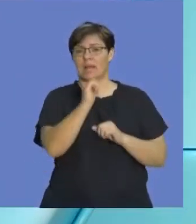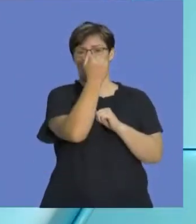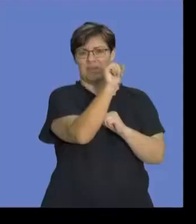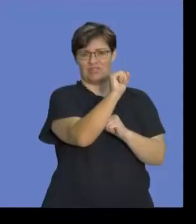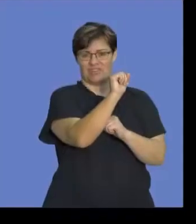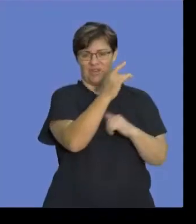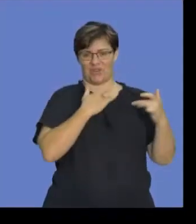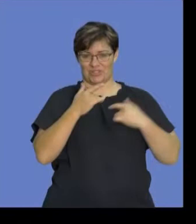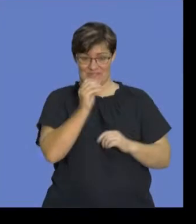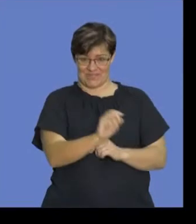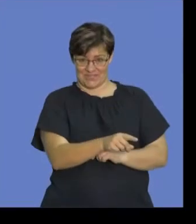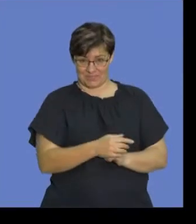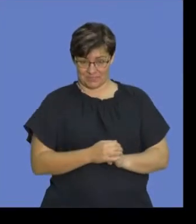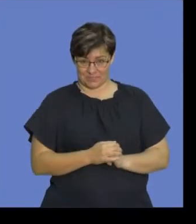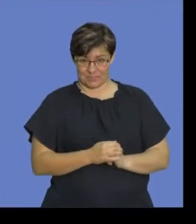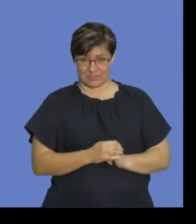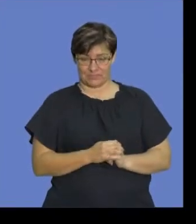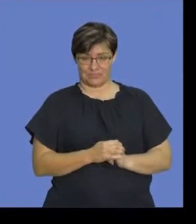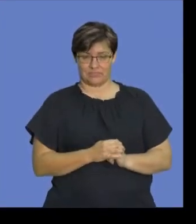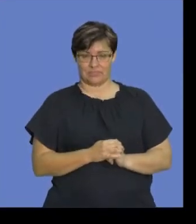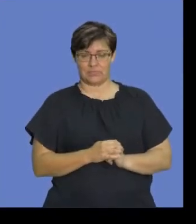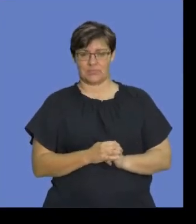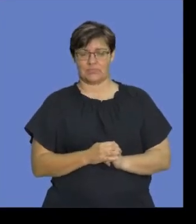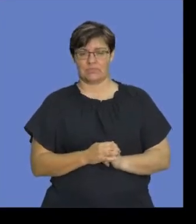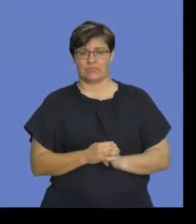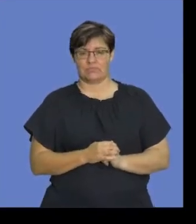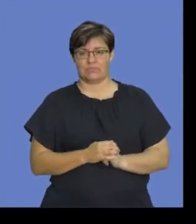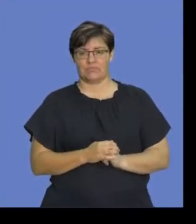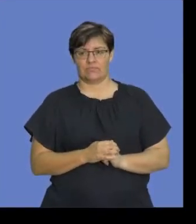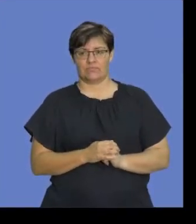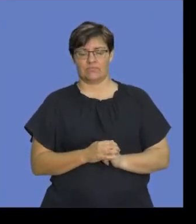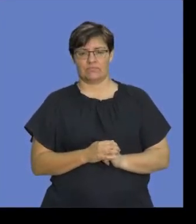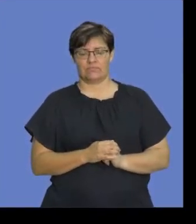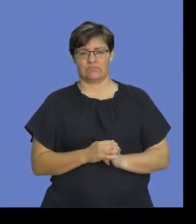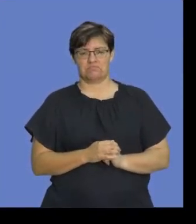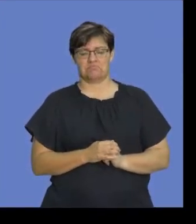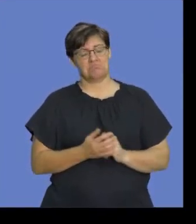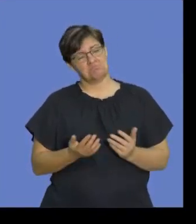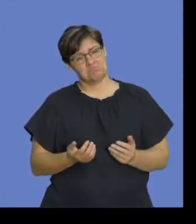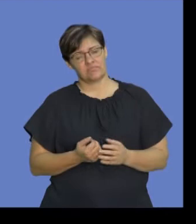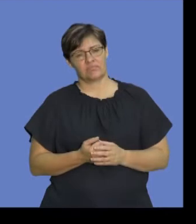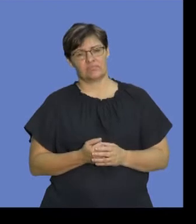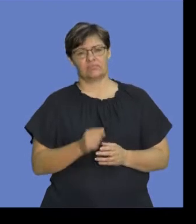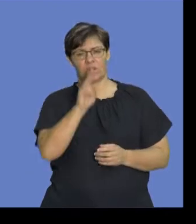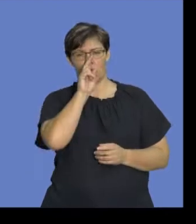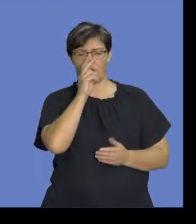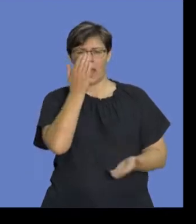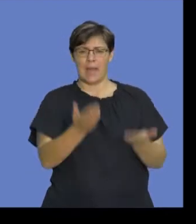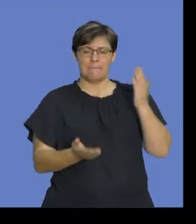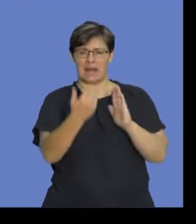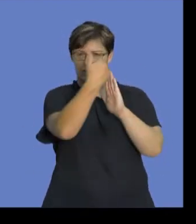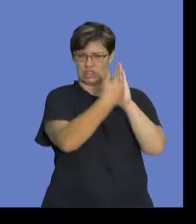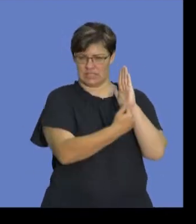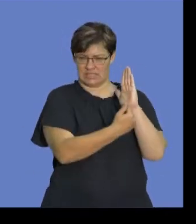Okay, so now, when you're looking at your balance sheet accounts in terms of